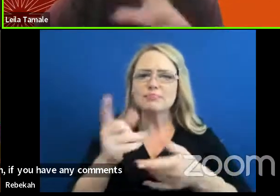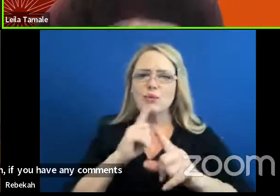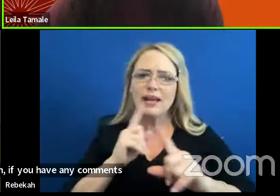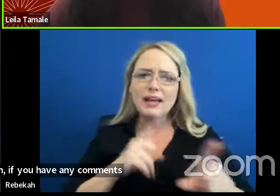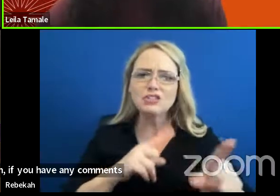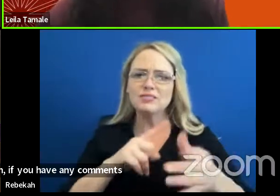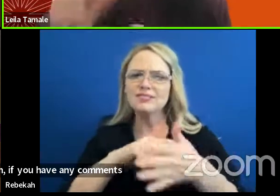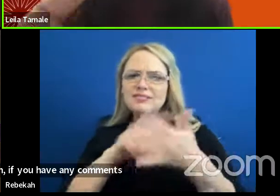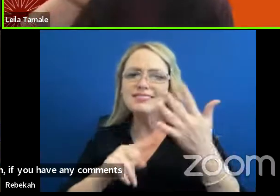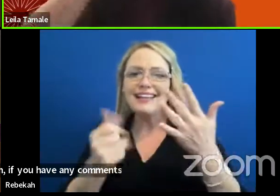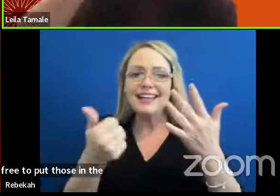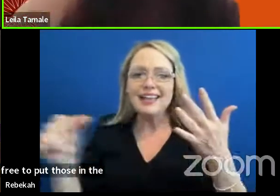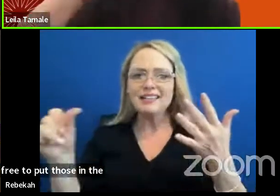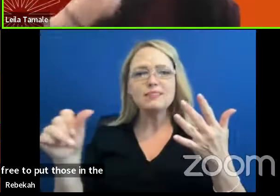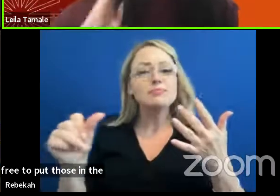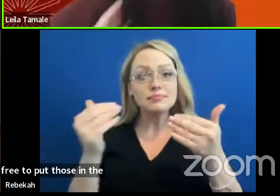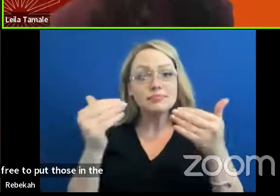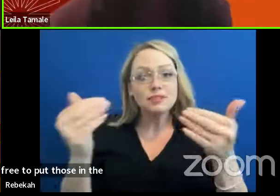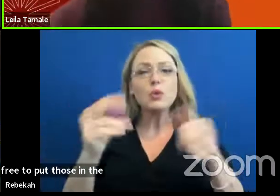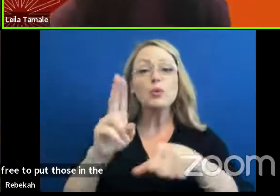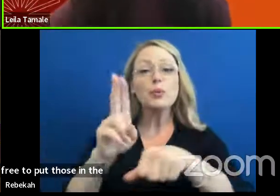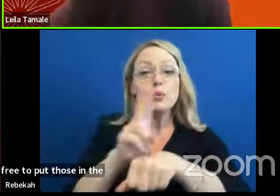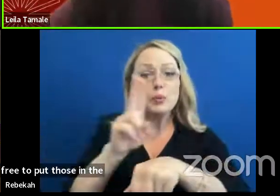those in the chat. The chat will be